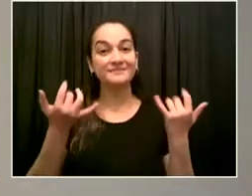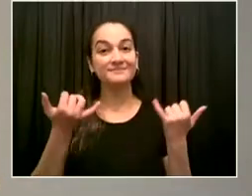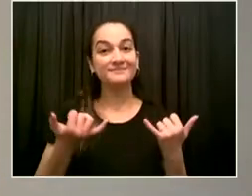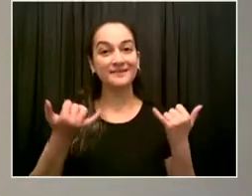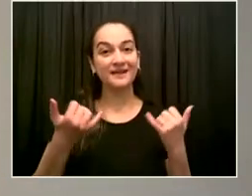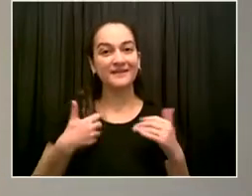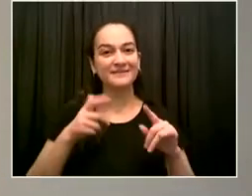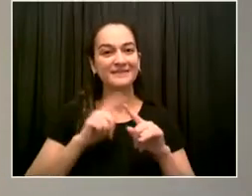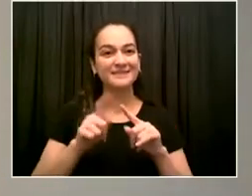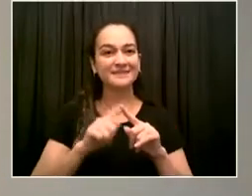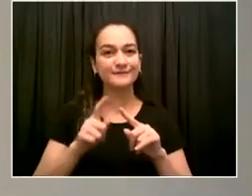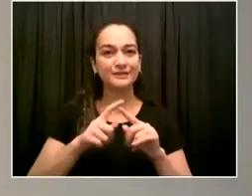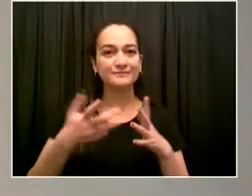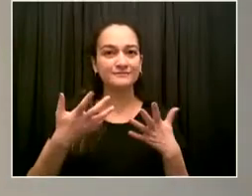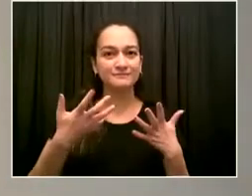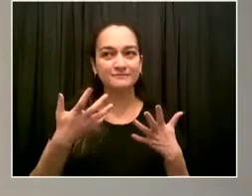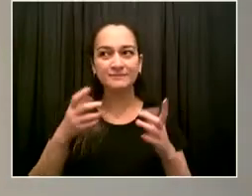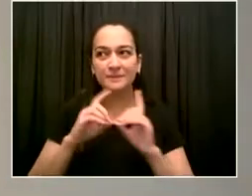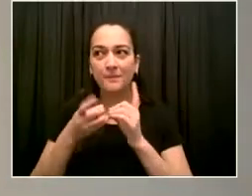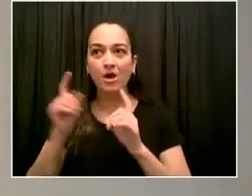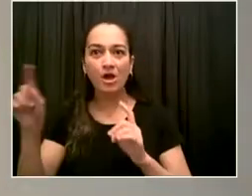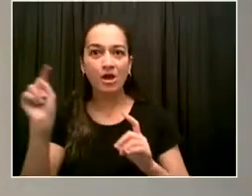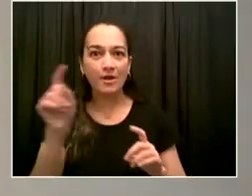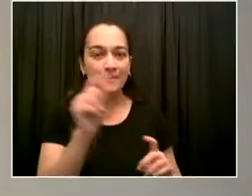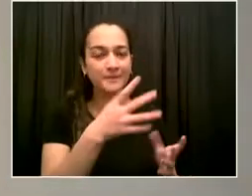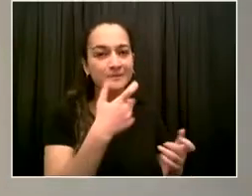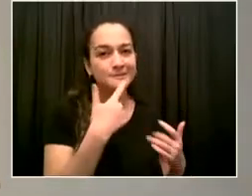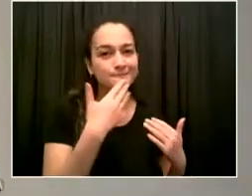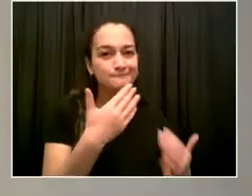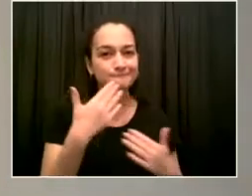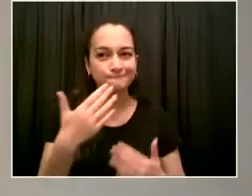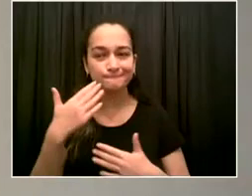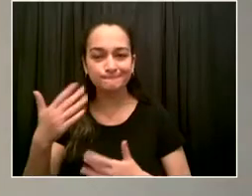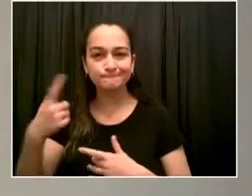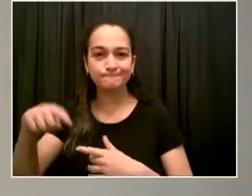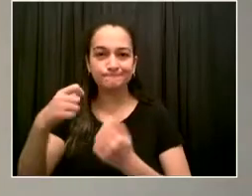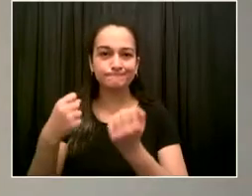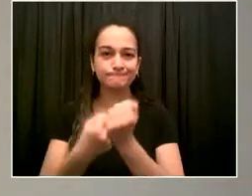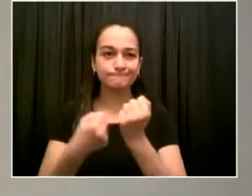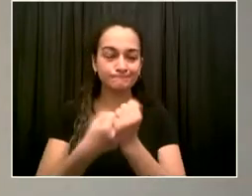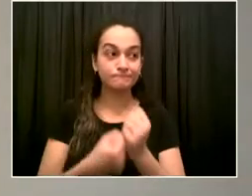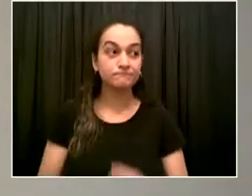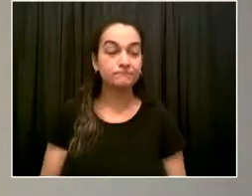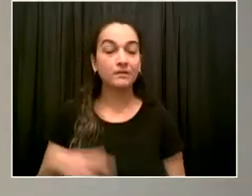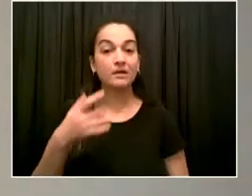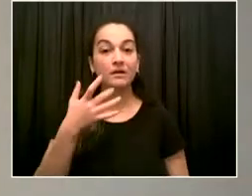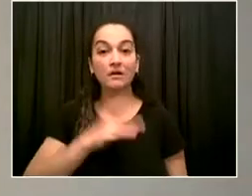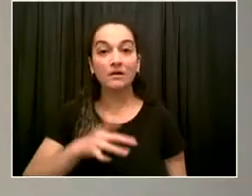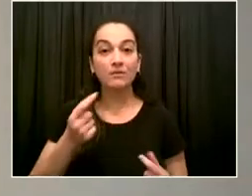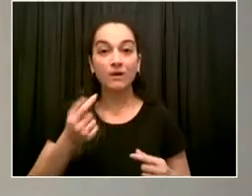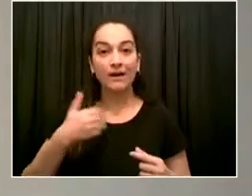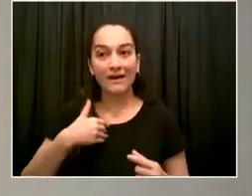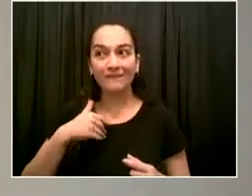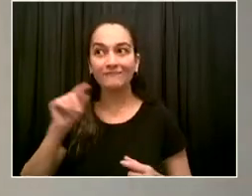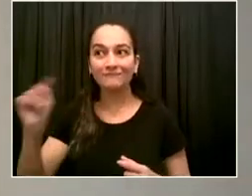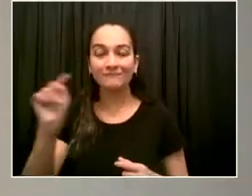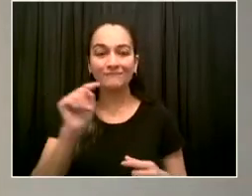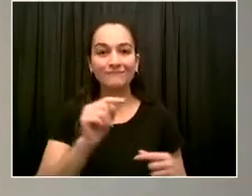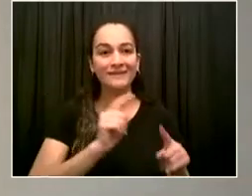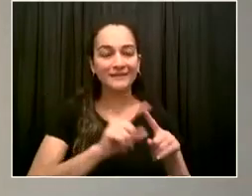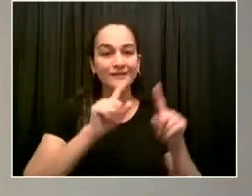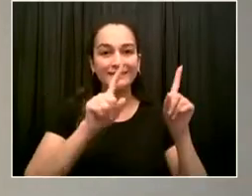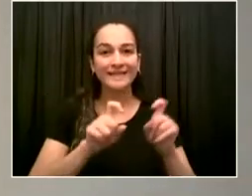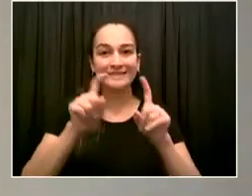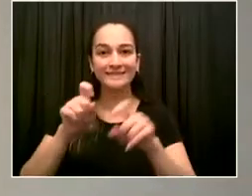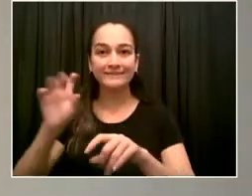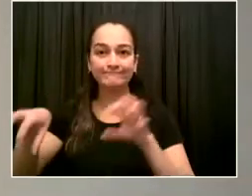takes care of all of the testing and all of the things that come up surrounding how new actors come in and out of the